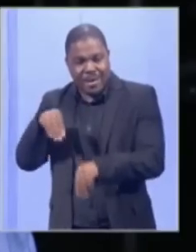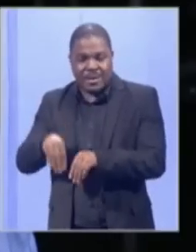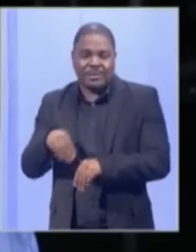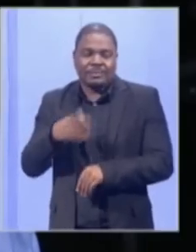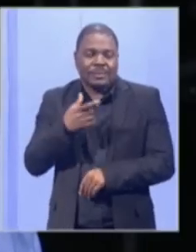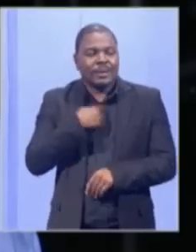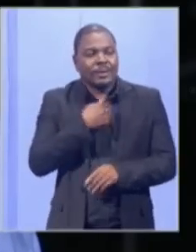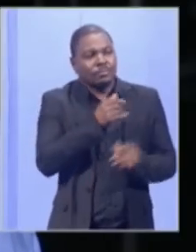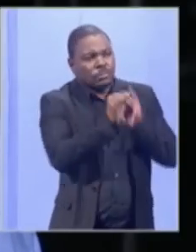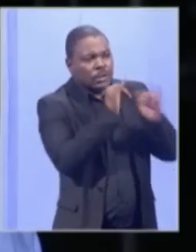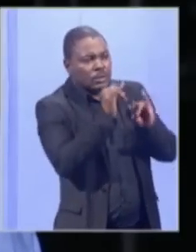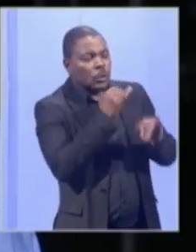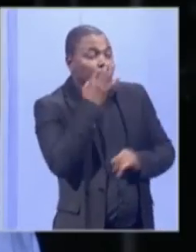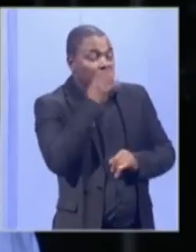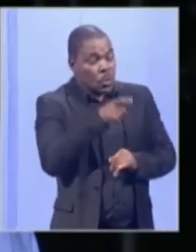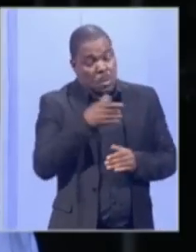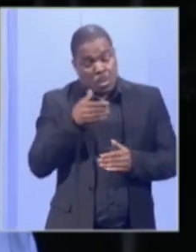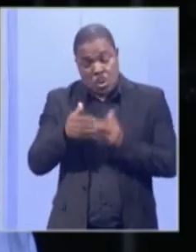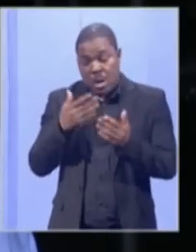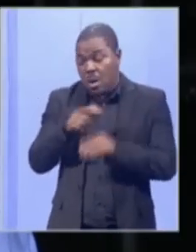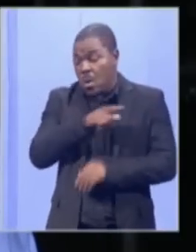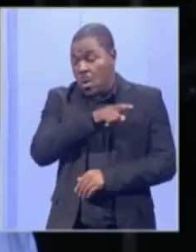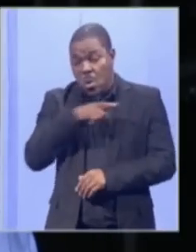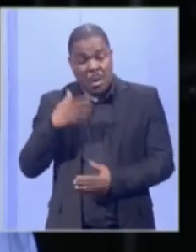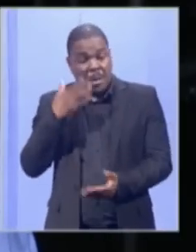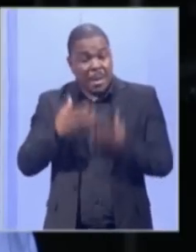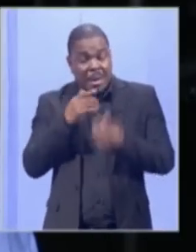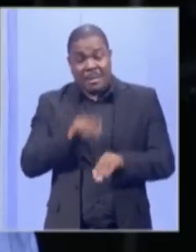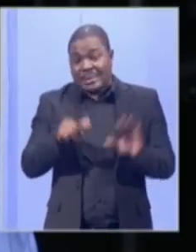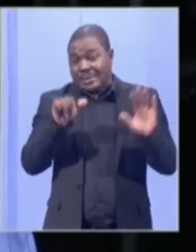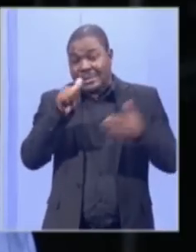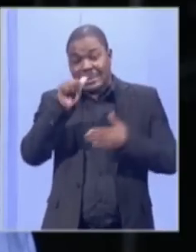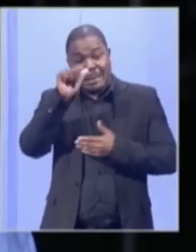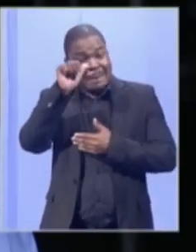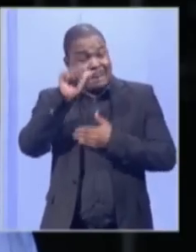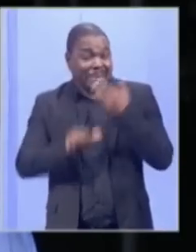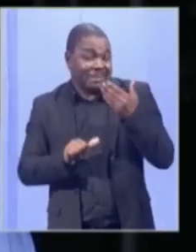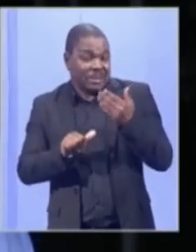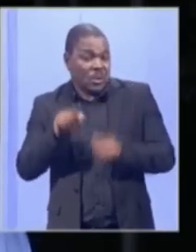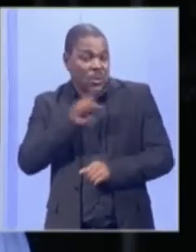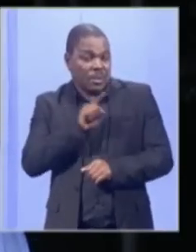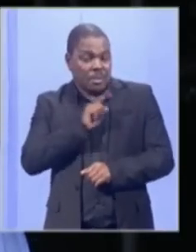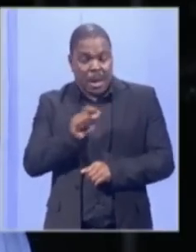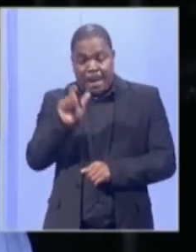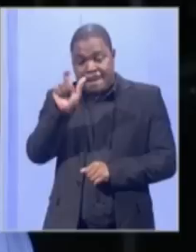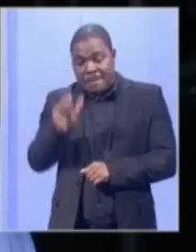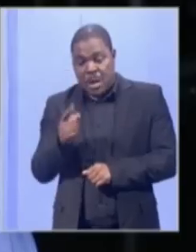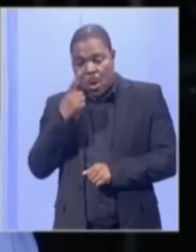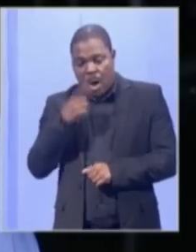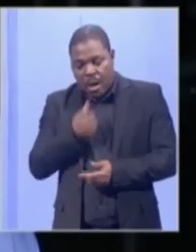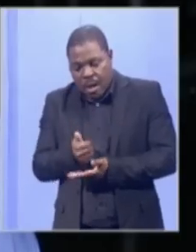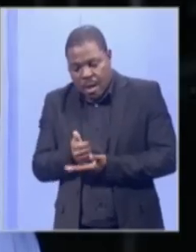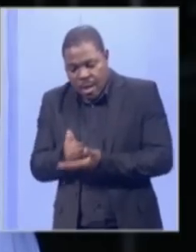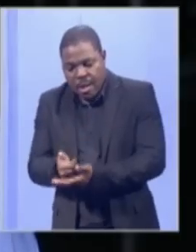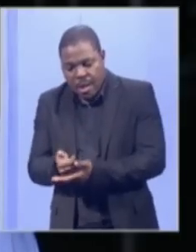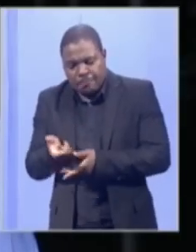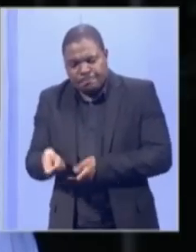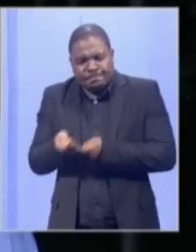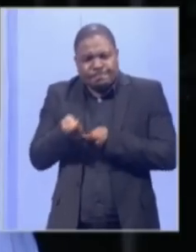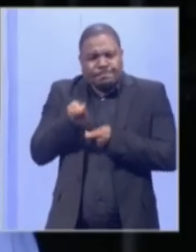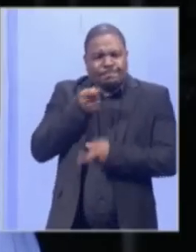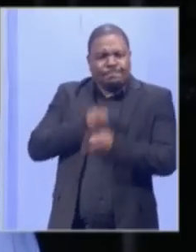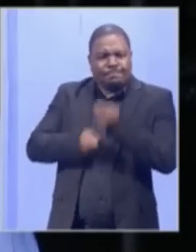gore letsholo le le kana la tsaya nako e telele o buile ka dikgwedi di kana di le 6 a bua gore go ntsha fela modiri a le nosi moepi yo se mo molaong